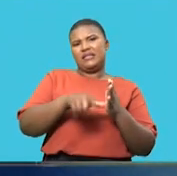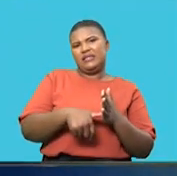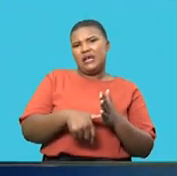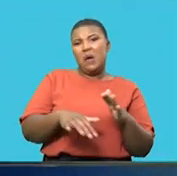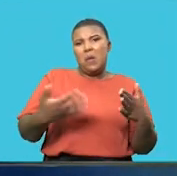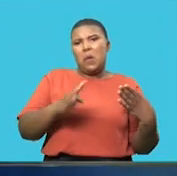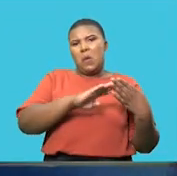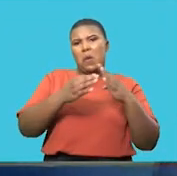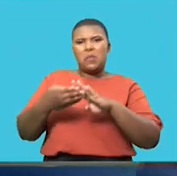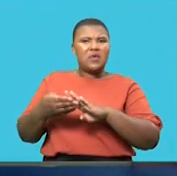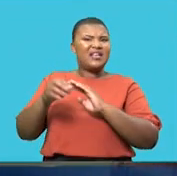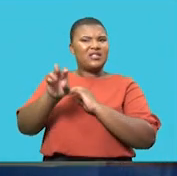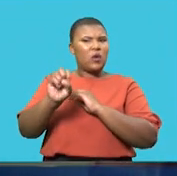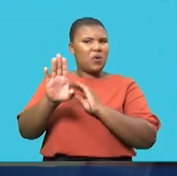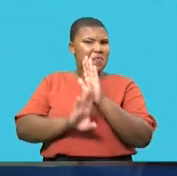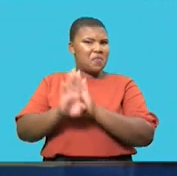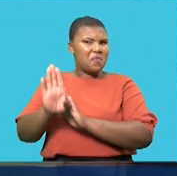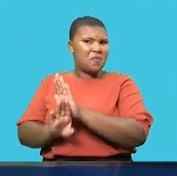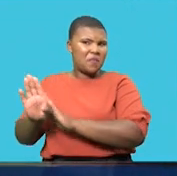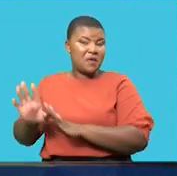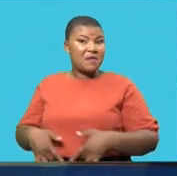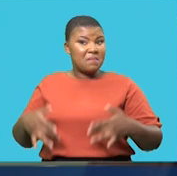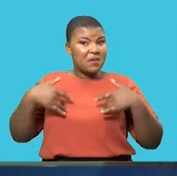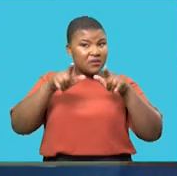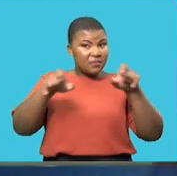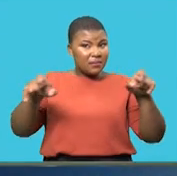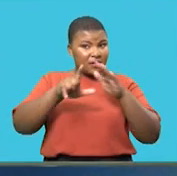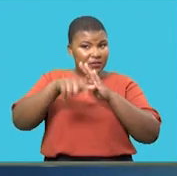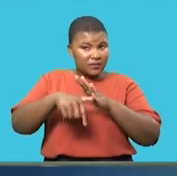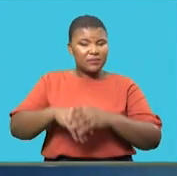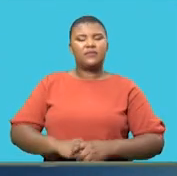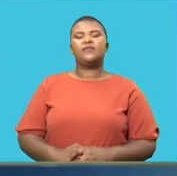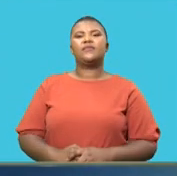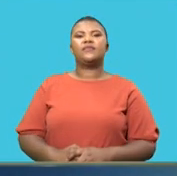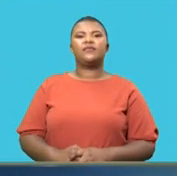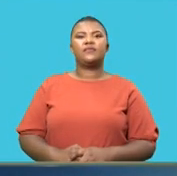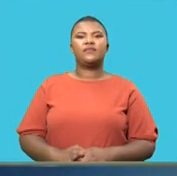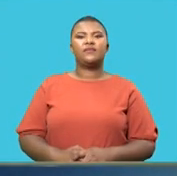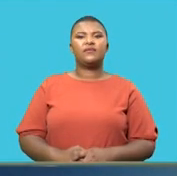khona ukuze kuguqulwe futhi kwenziwe ngcono izimpilo zabantu.